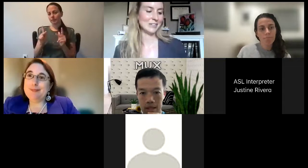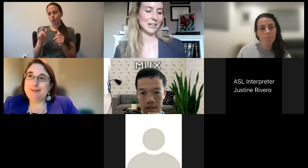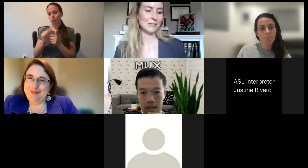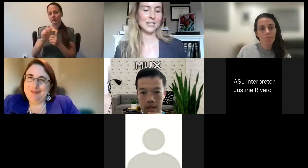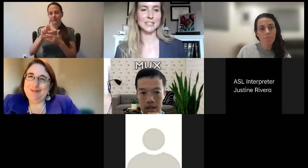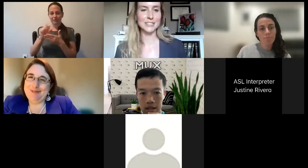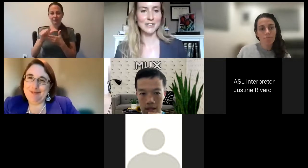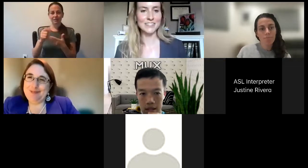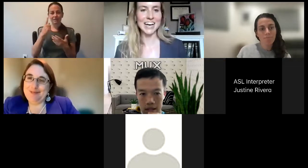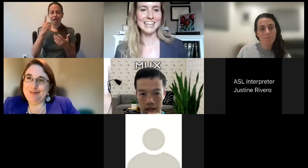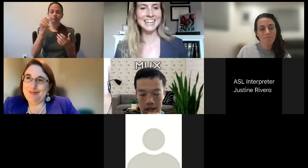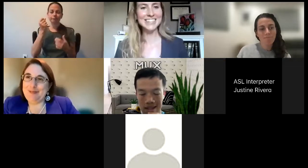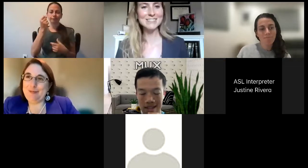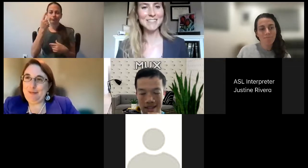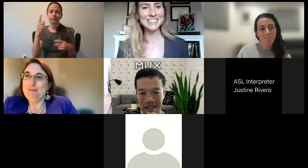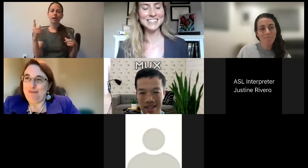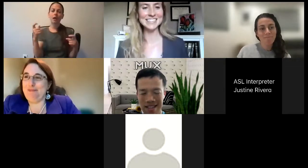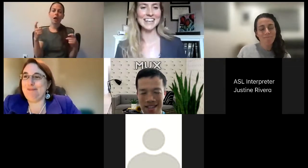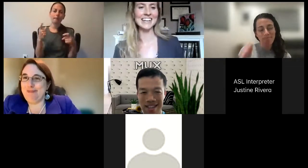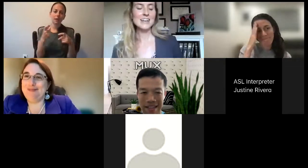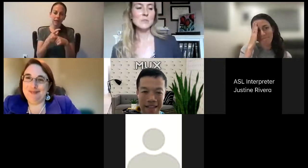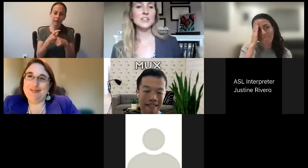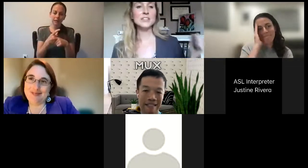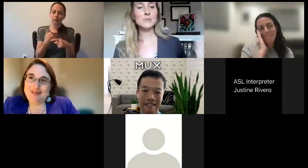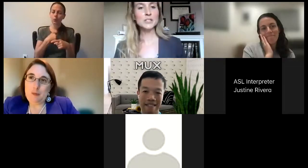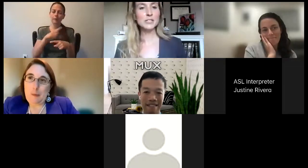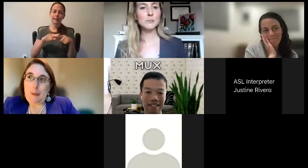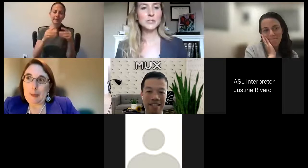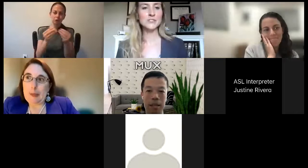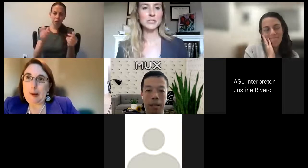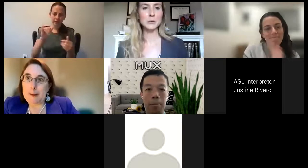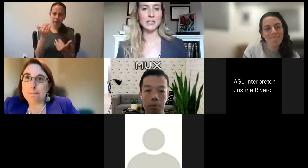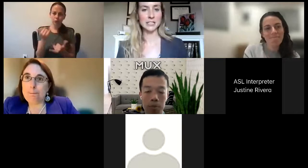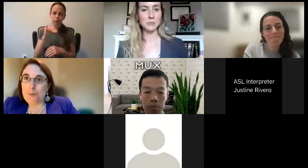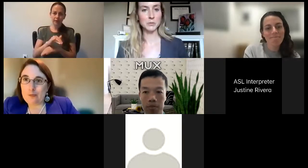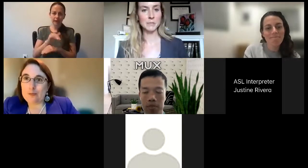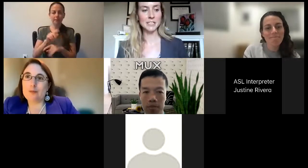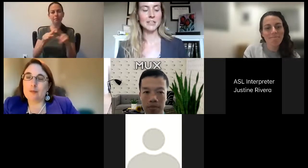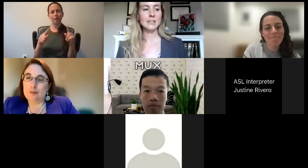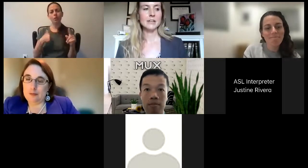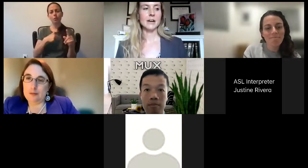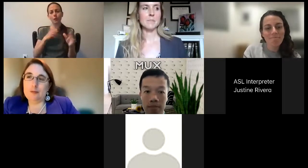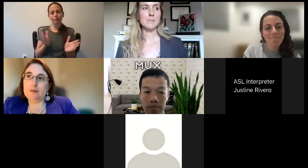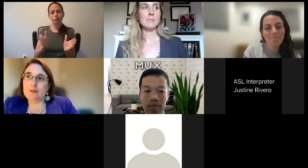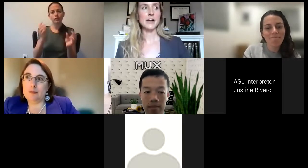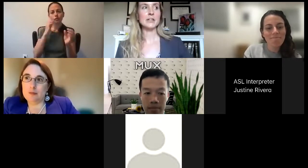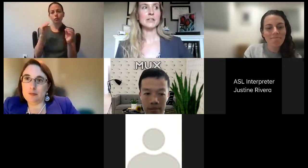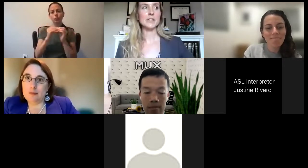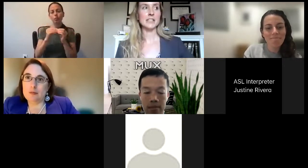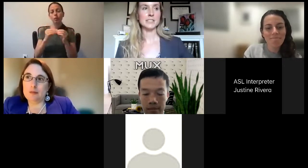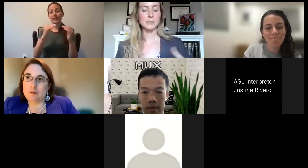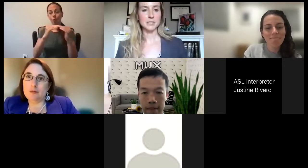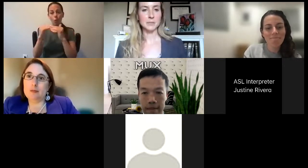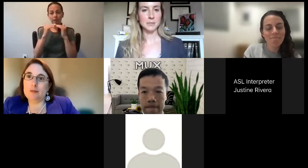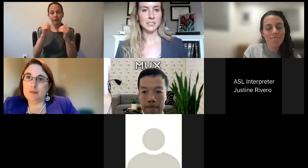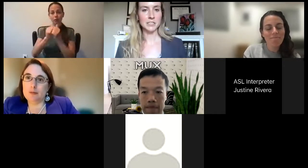And I know we're not going to solve that on this panel tonight, but I think the more that we can push for equality in employment, the better